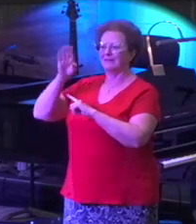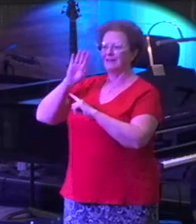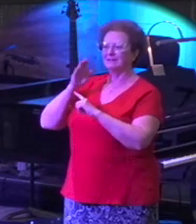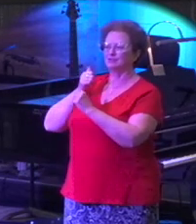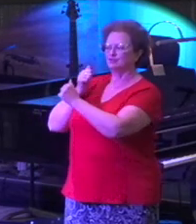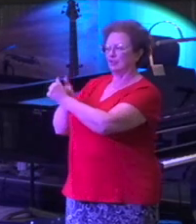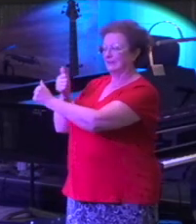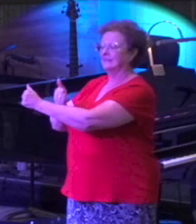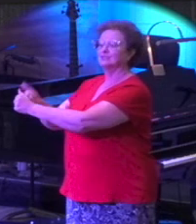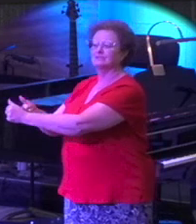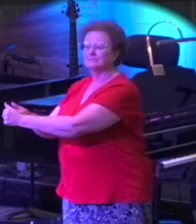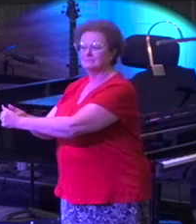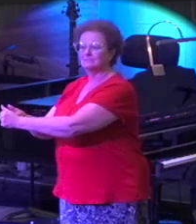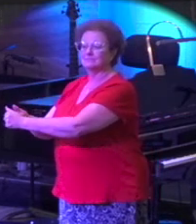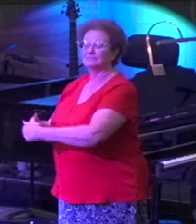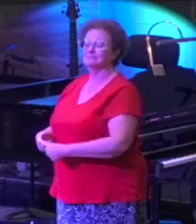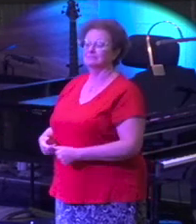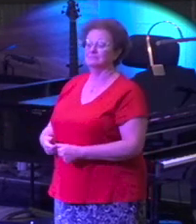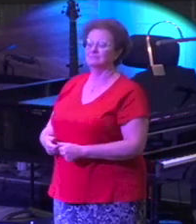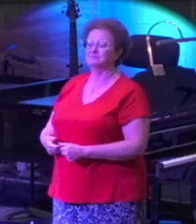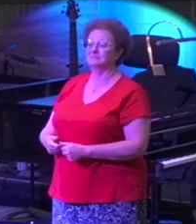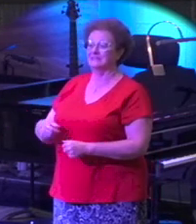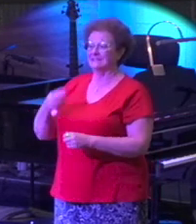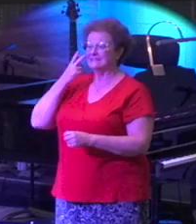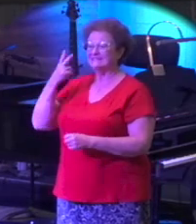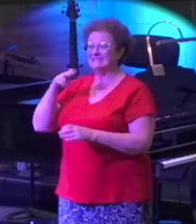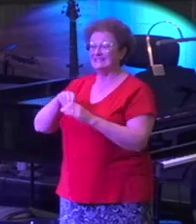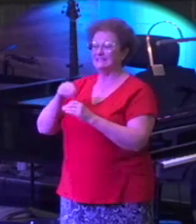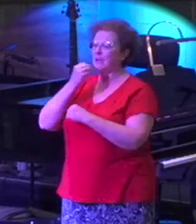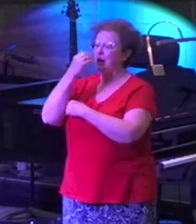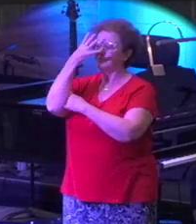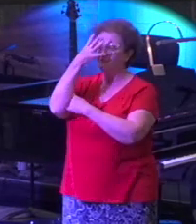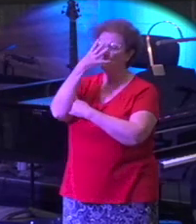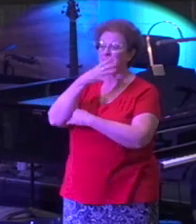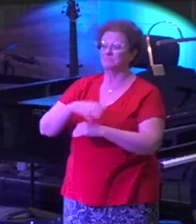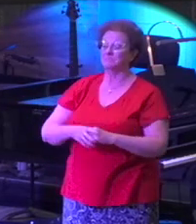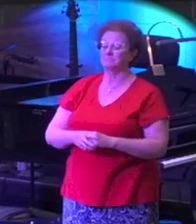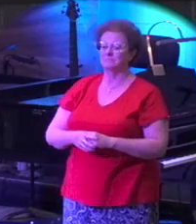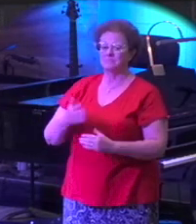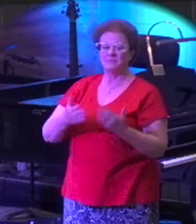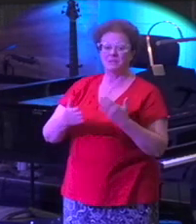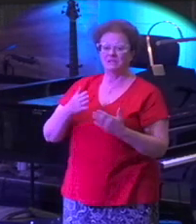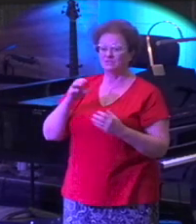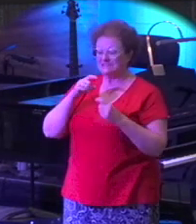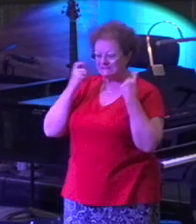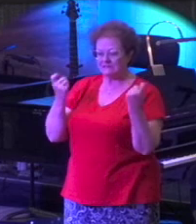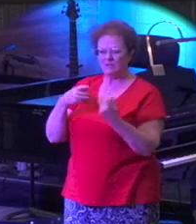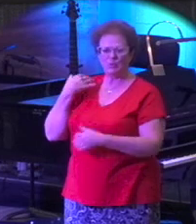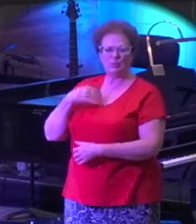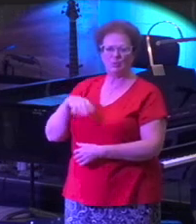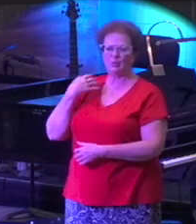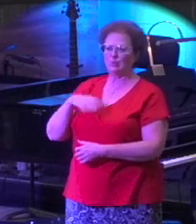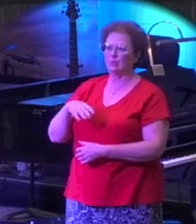him. This is seen clearest in our baptism. Even if you supposed that your sin was so great that God would have